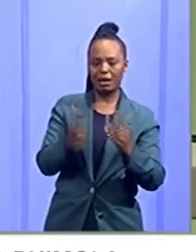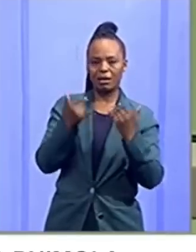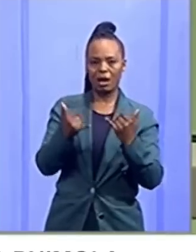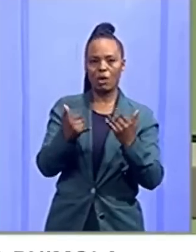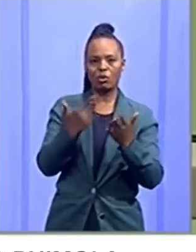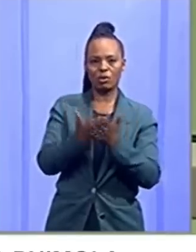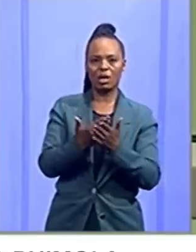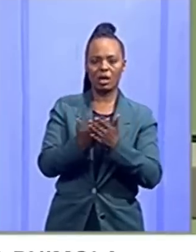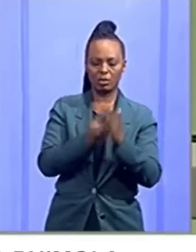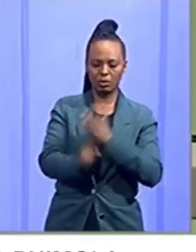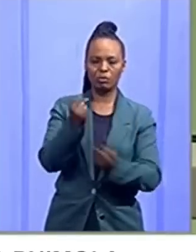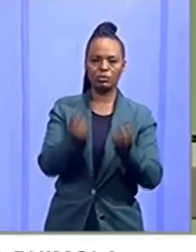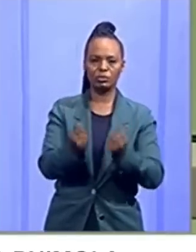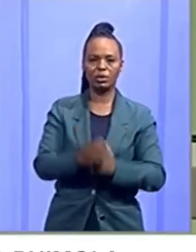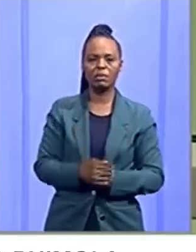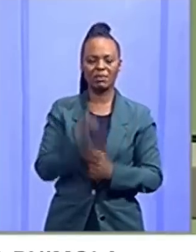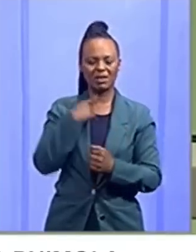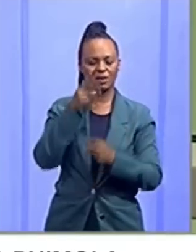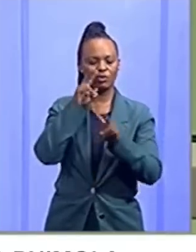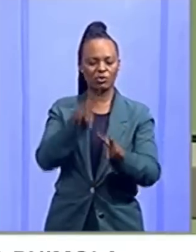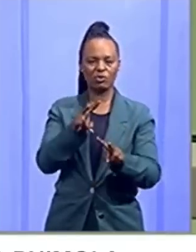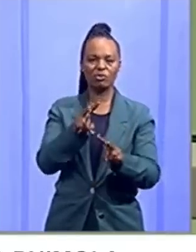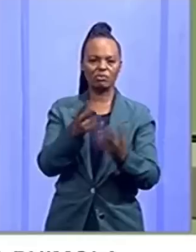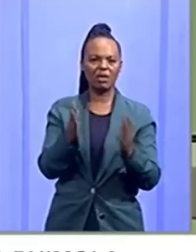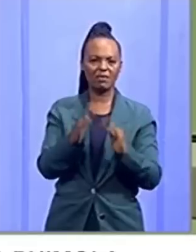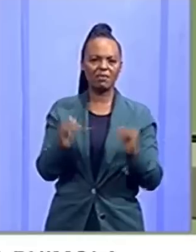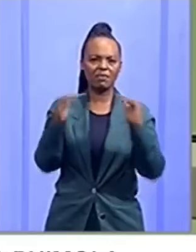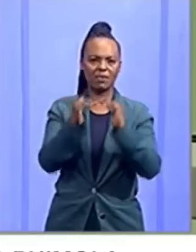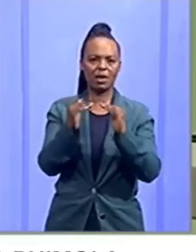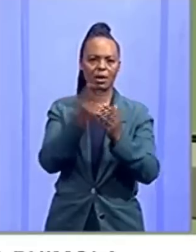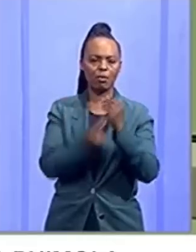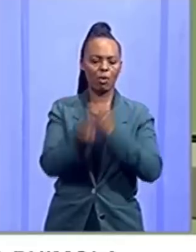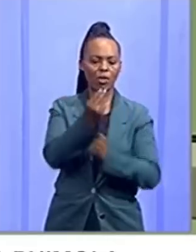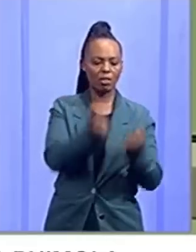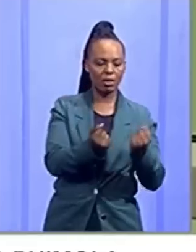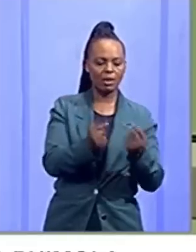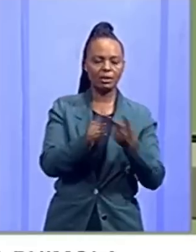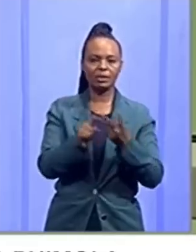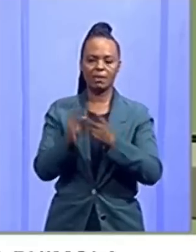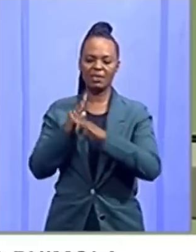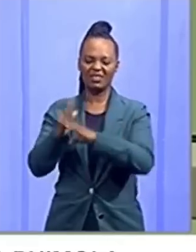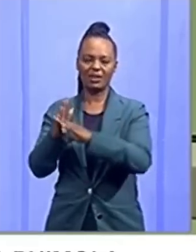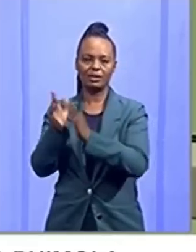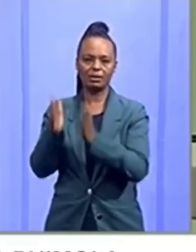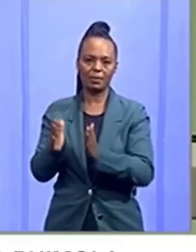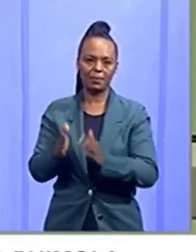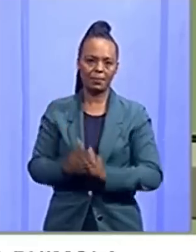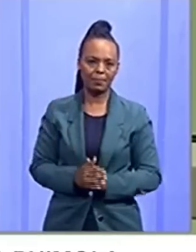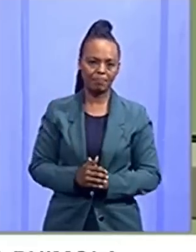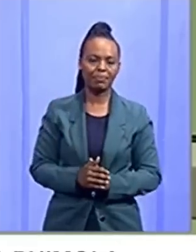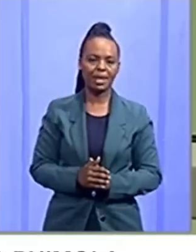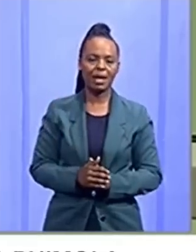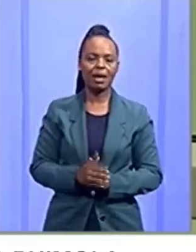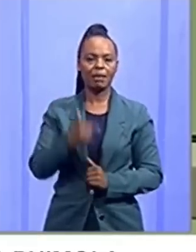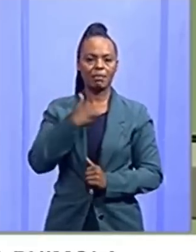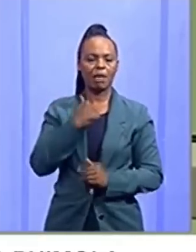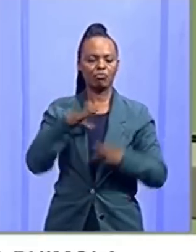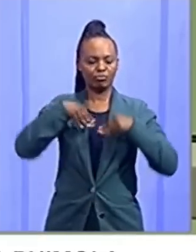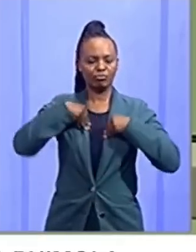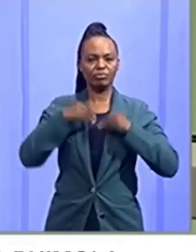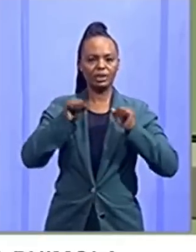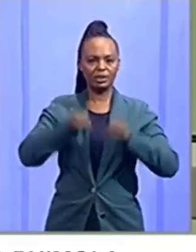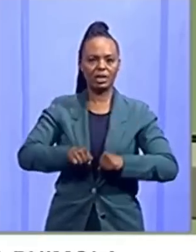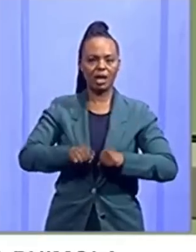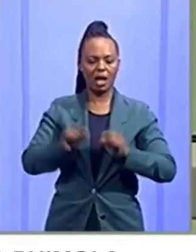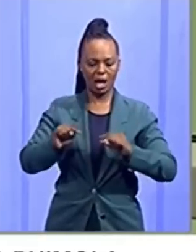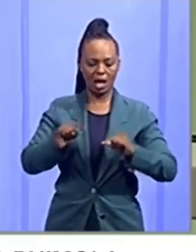trial. I'm of the view that this would be fair to both the state and to the defense. I accept their